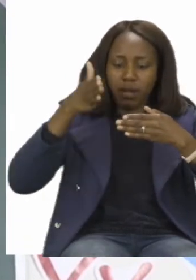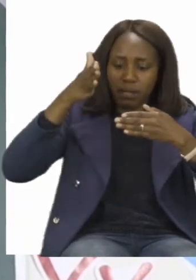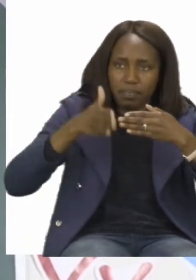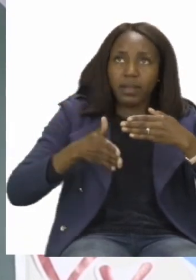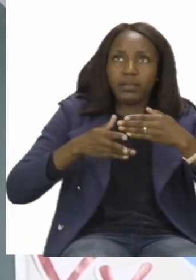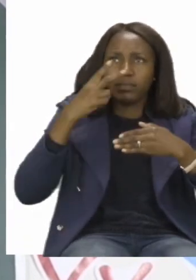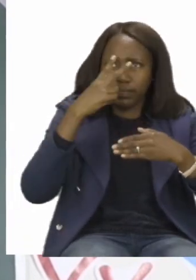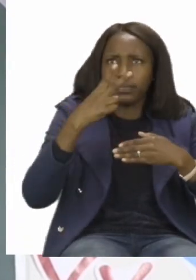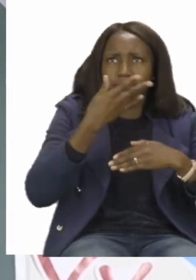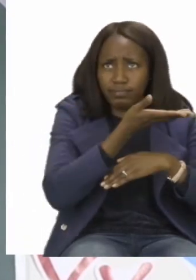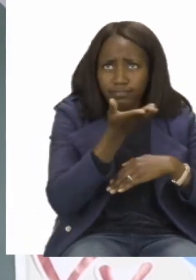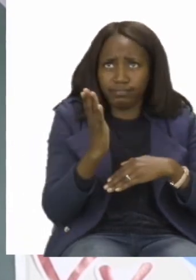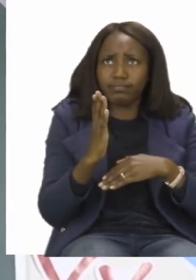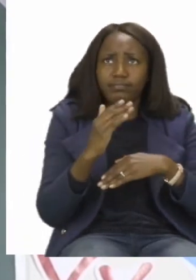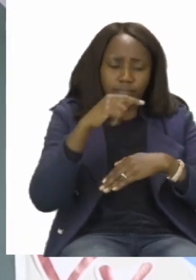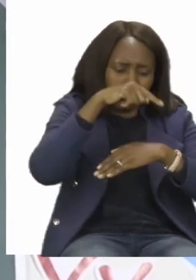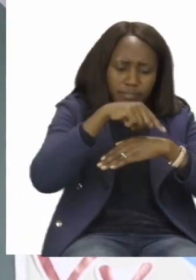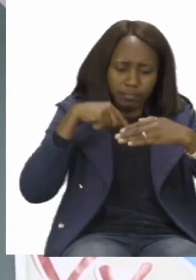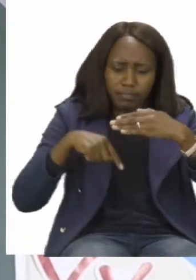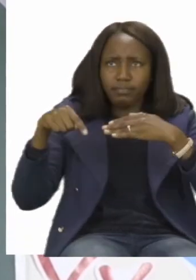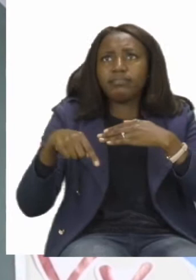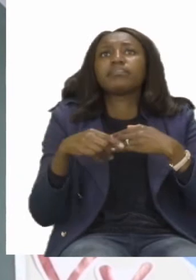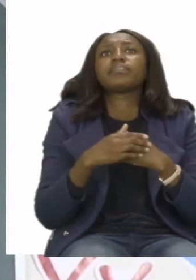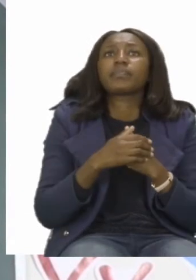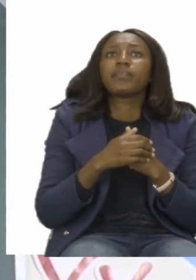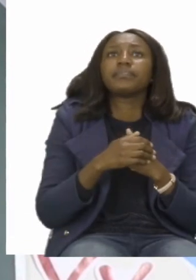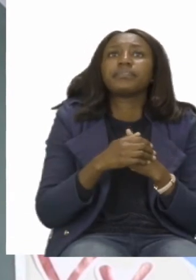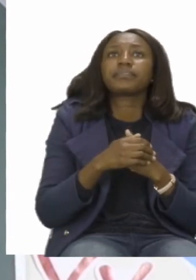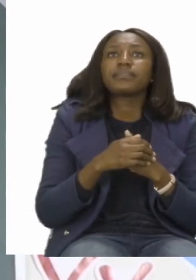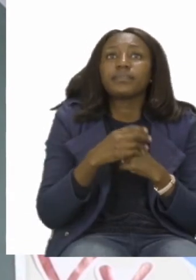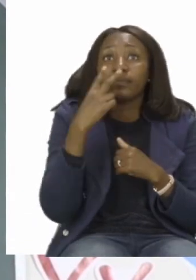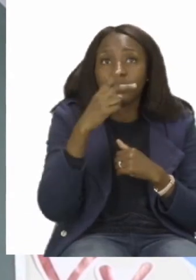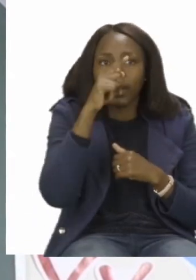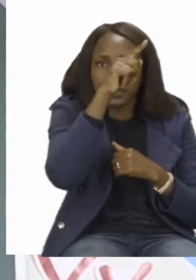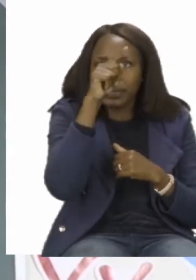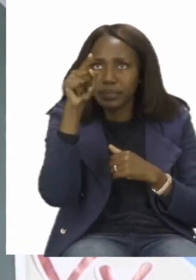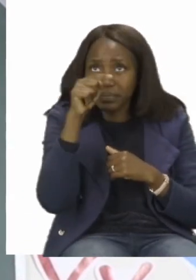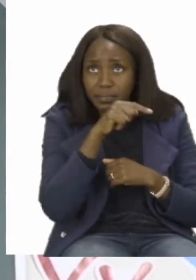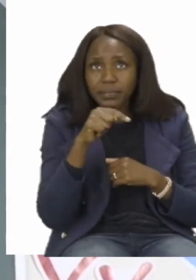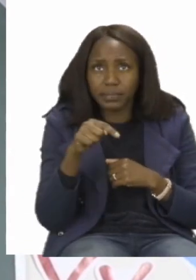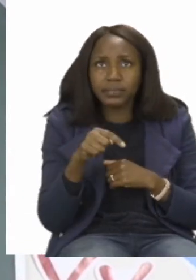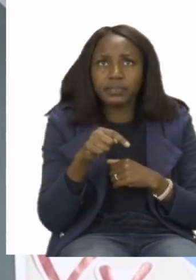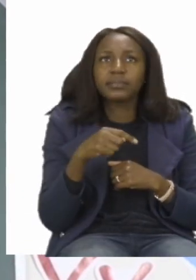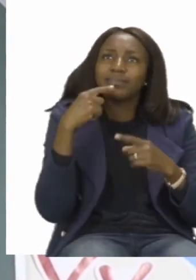this shape, okay? And because you can see all the angles, it is